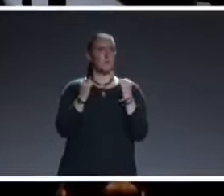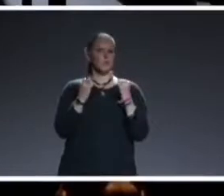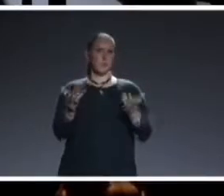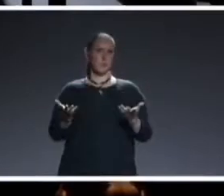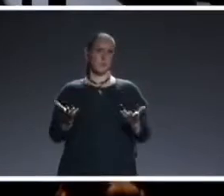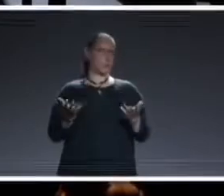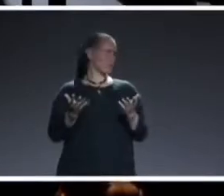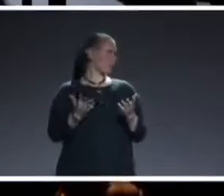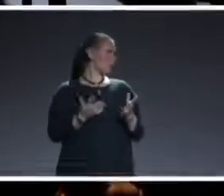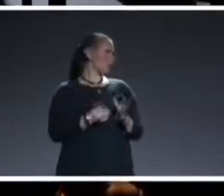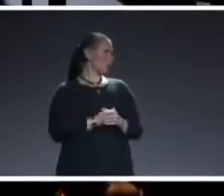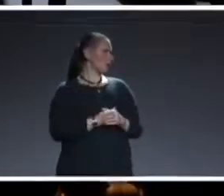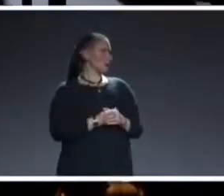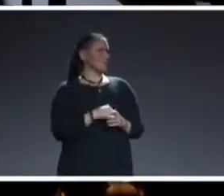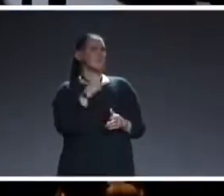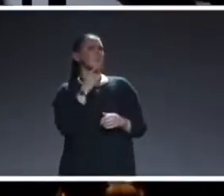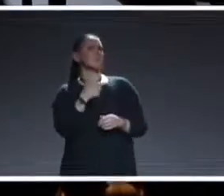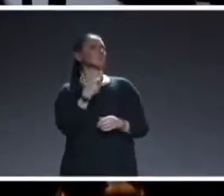20 years ago,